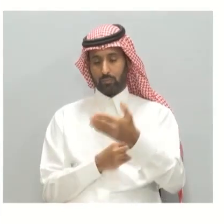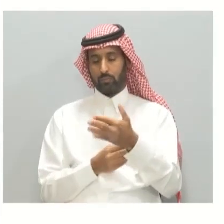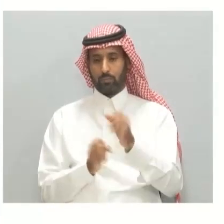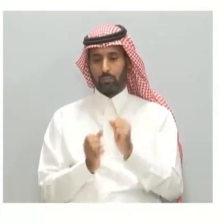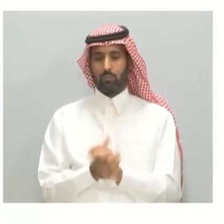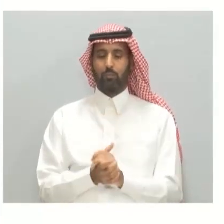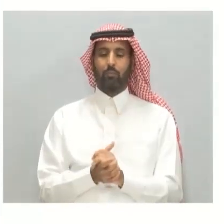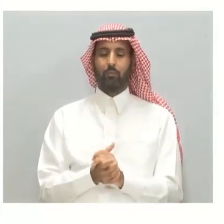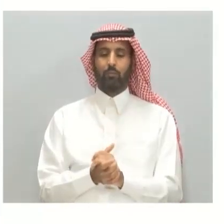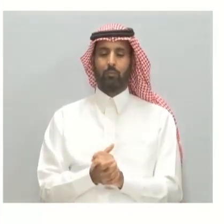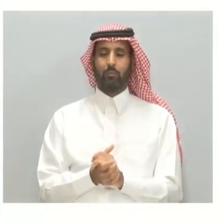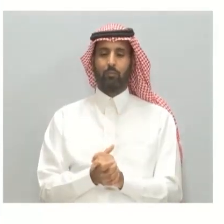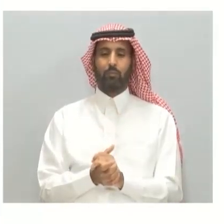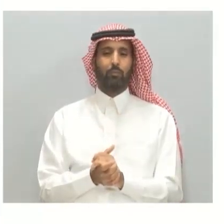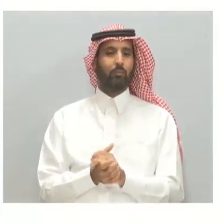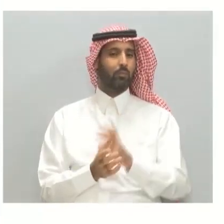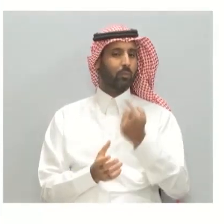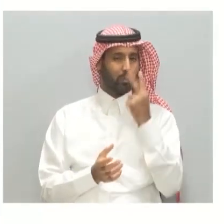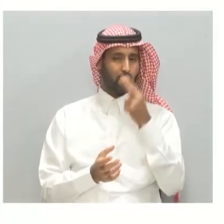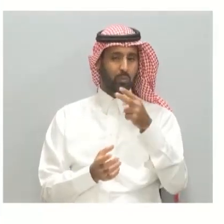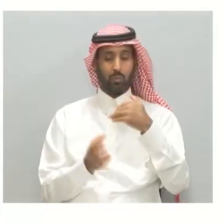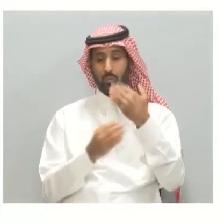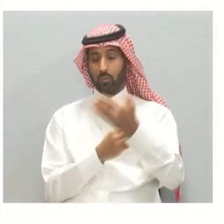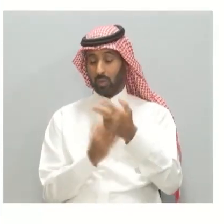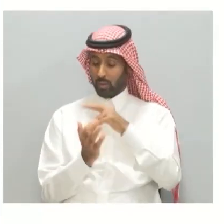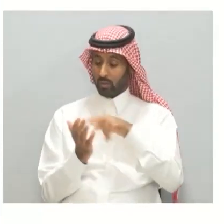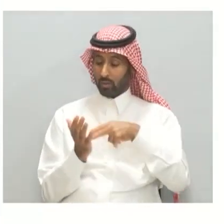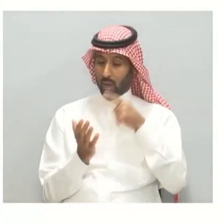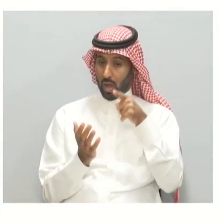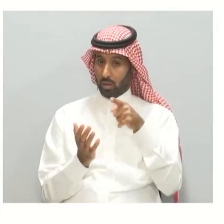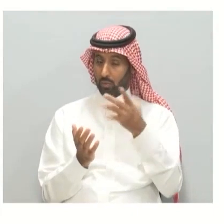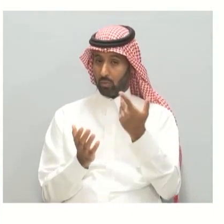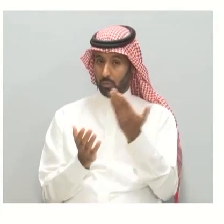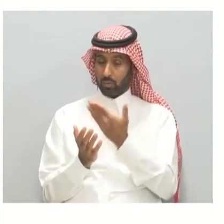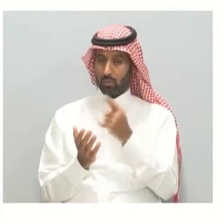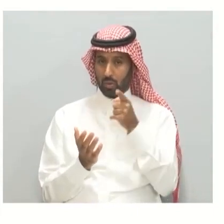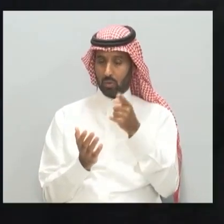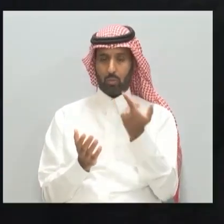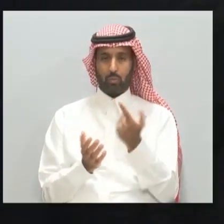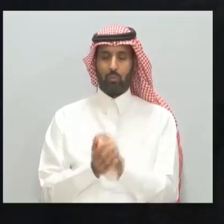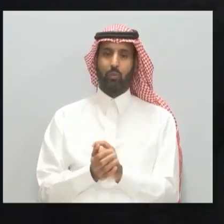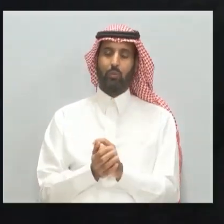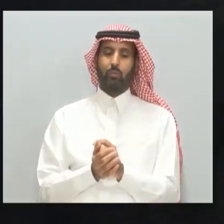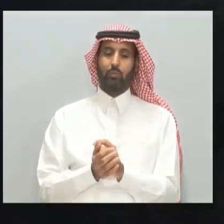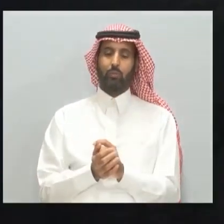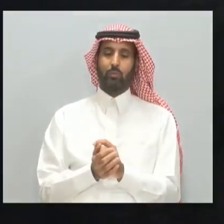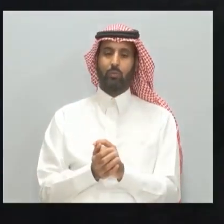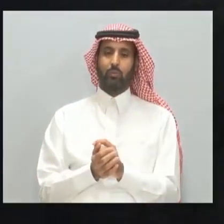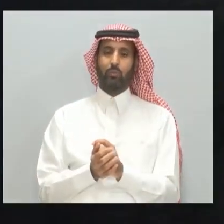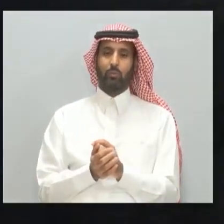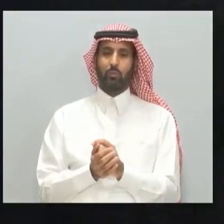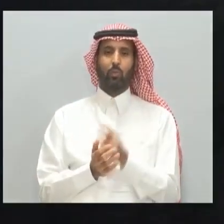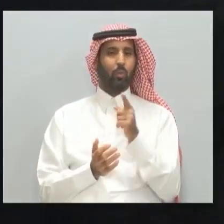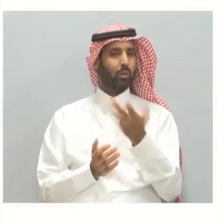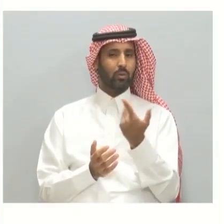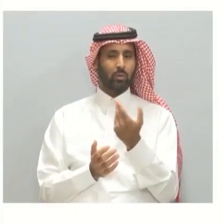greener alternatives. What's your view as a reader? As a reader now, as we are reading, as a reader,